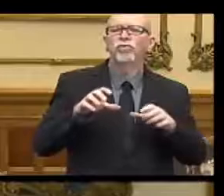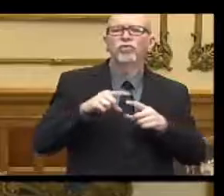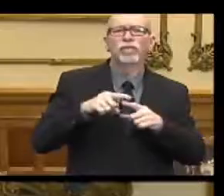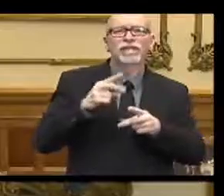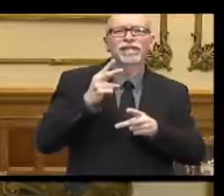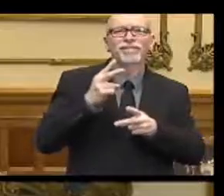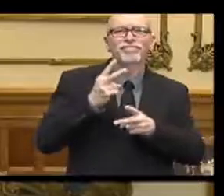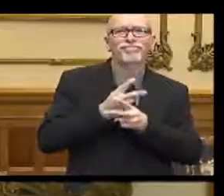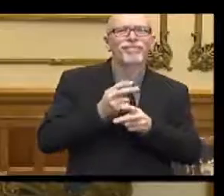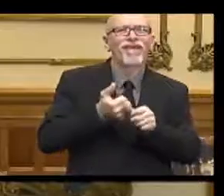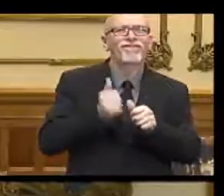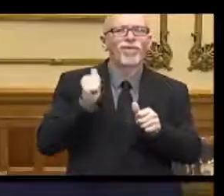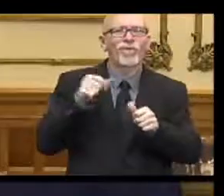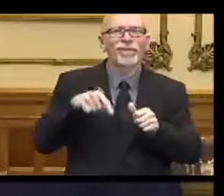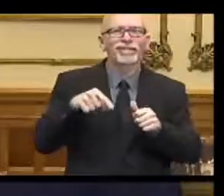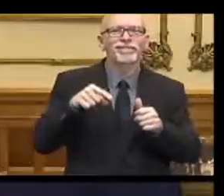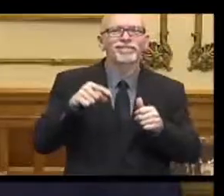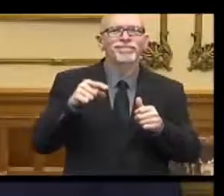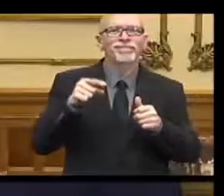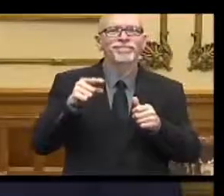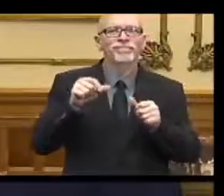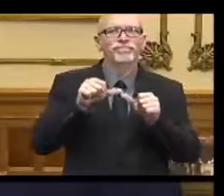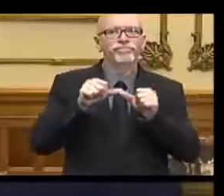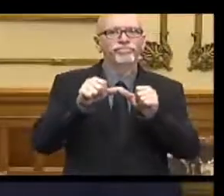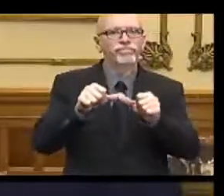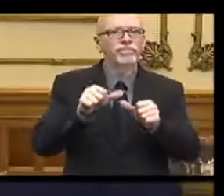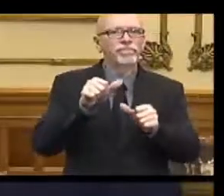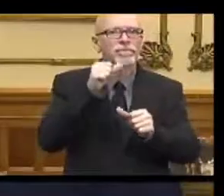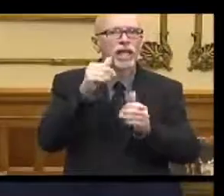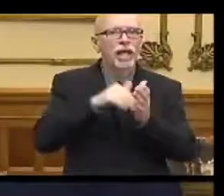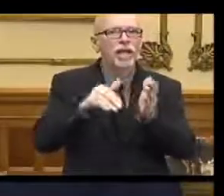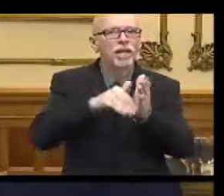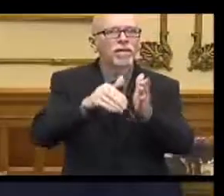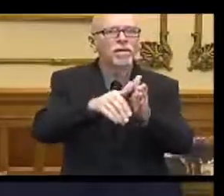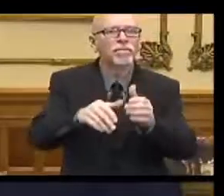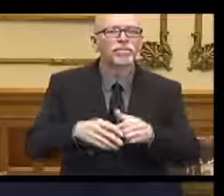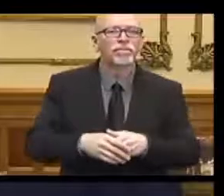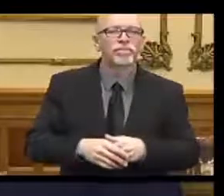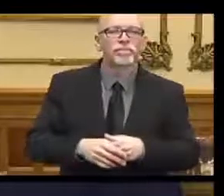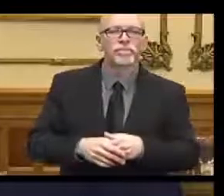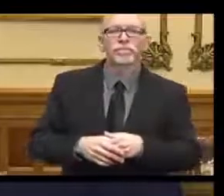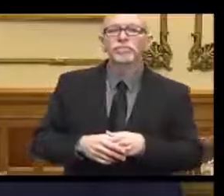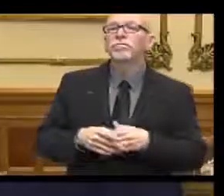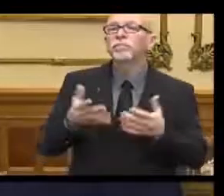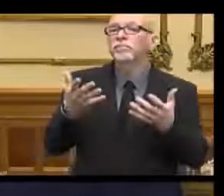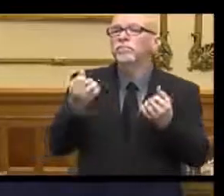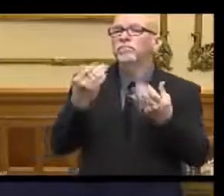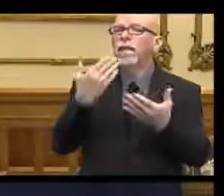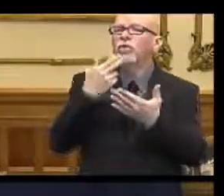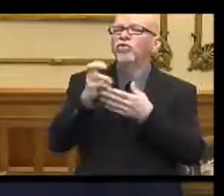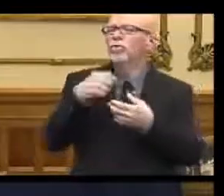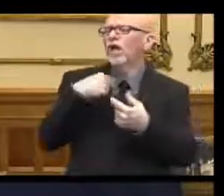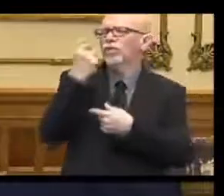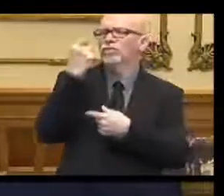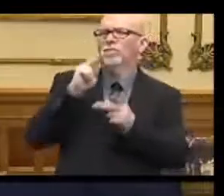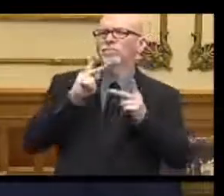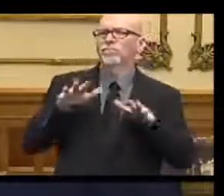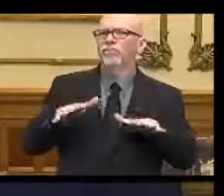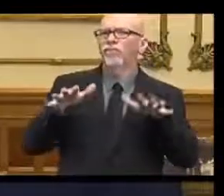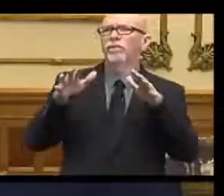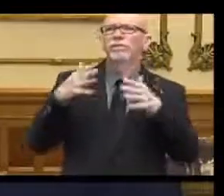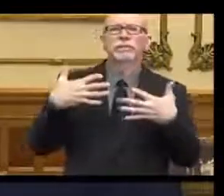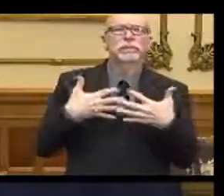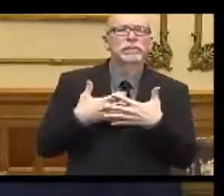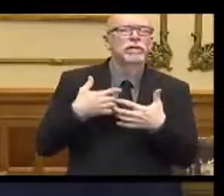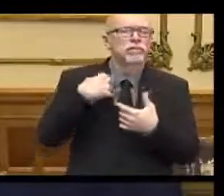this from being a more than just a one-time thing? Well, there's a lot of good news. And I understand the anxiety or